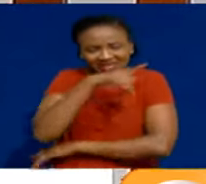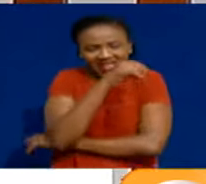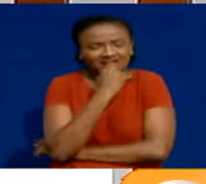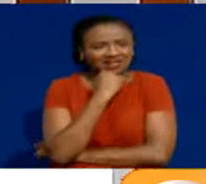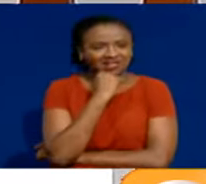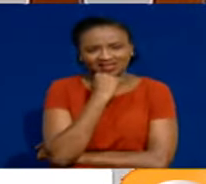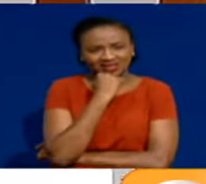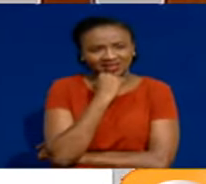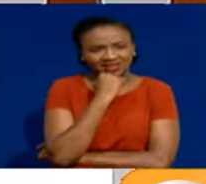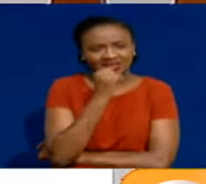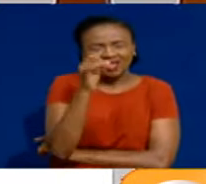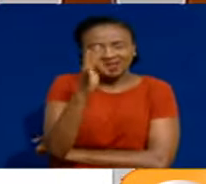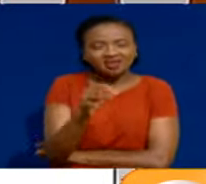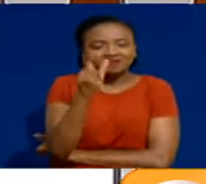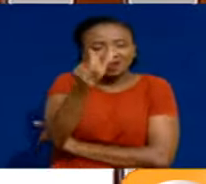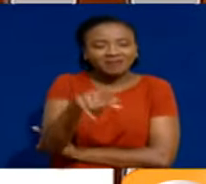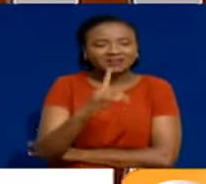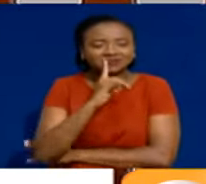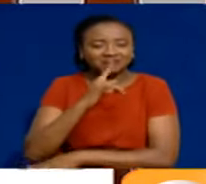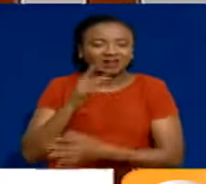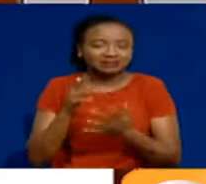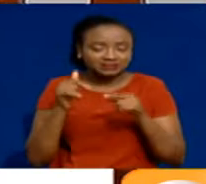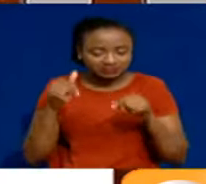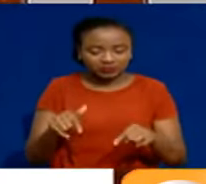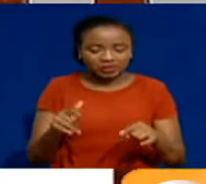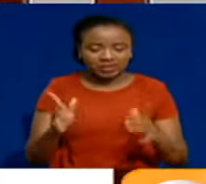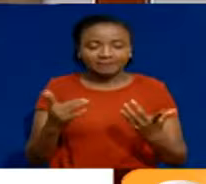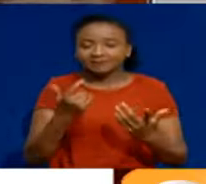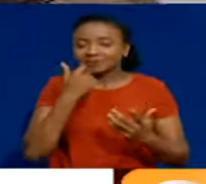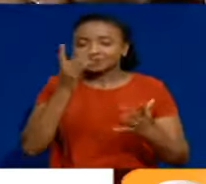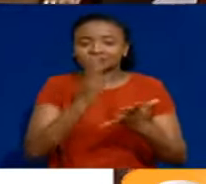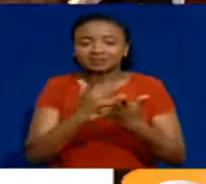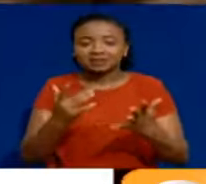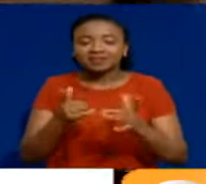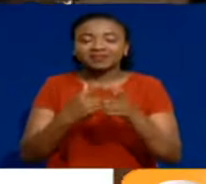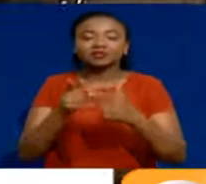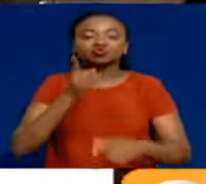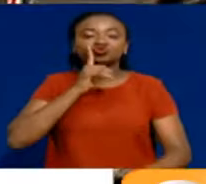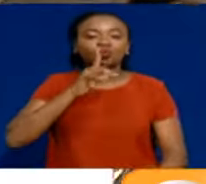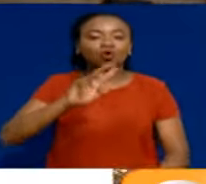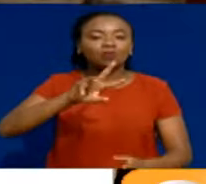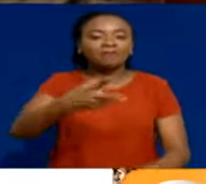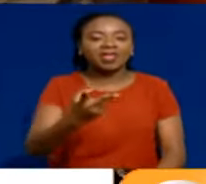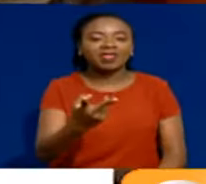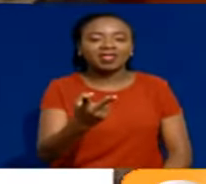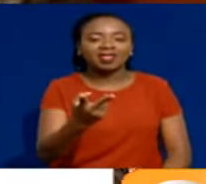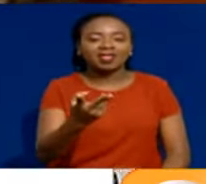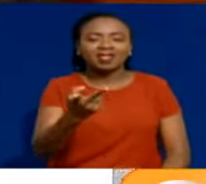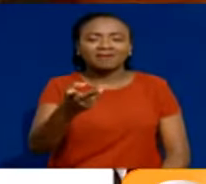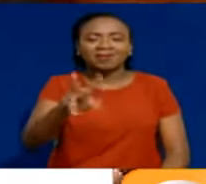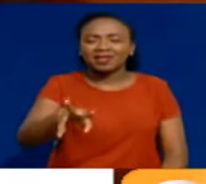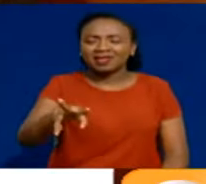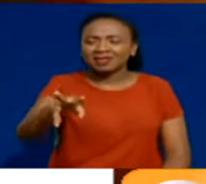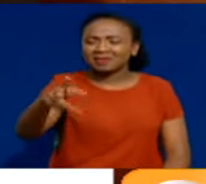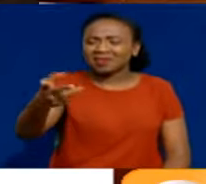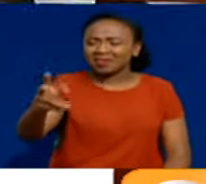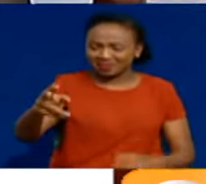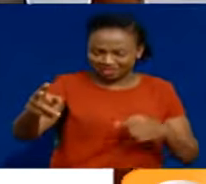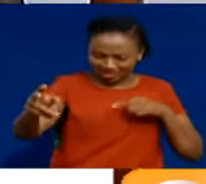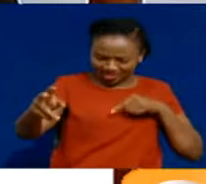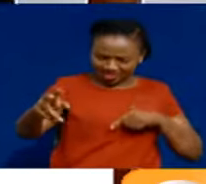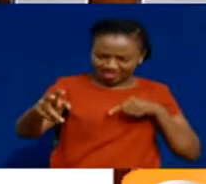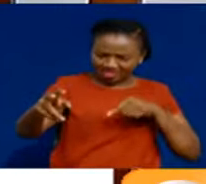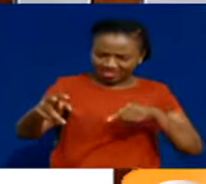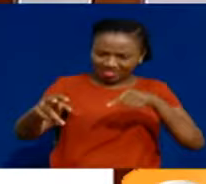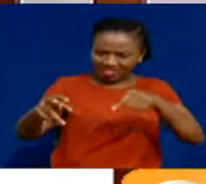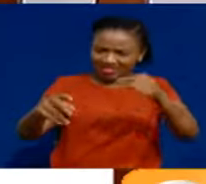If somebody says something today he says something, tomorrow he says, somebody is not consistent in what is, you